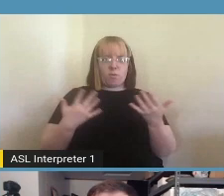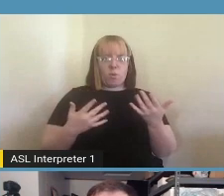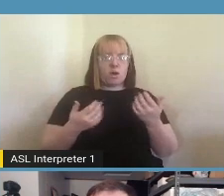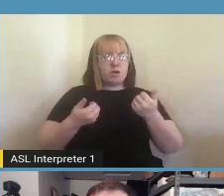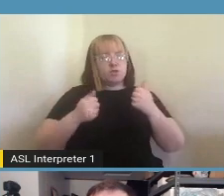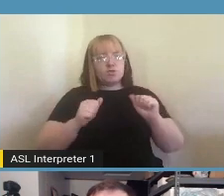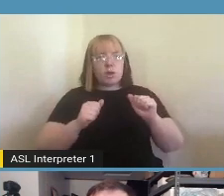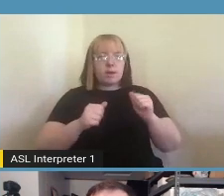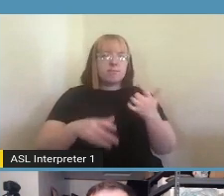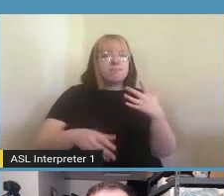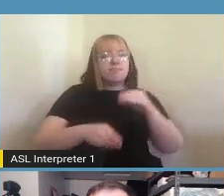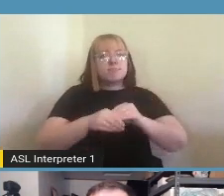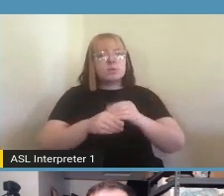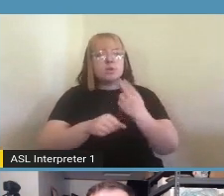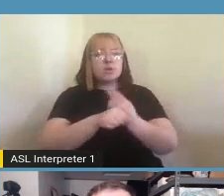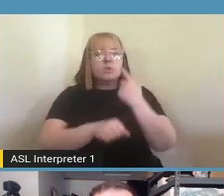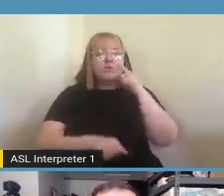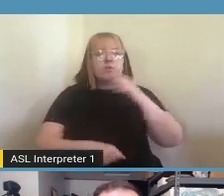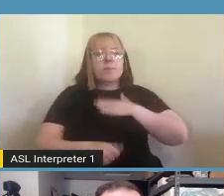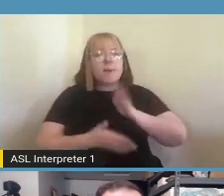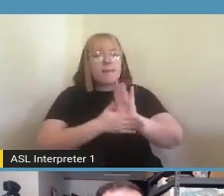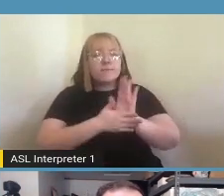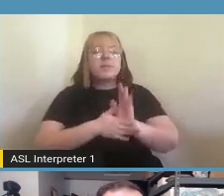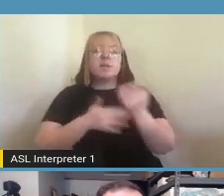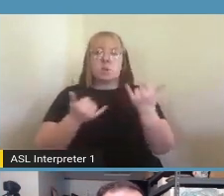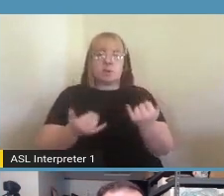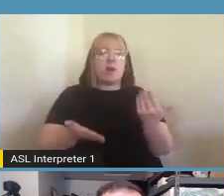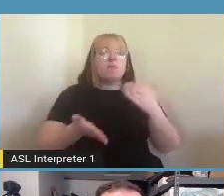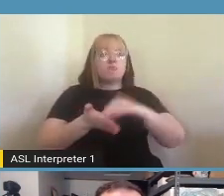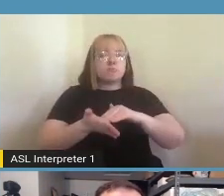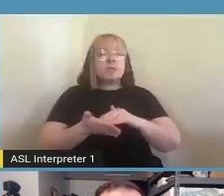done? And I wanted to show you an example.